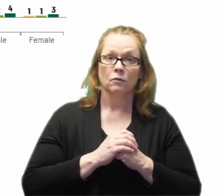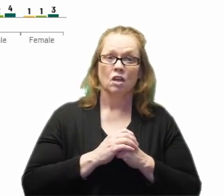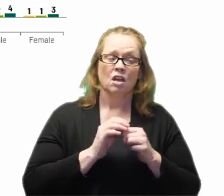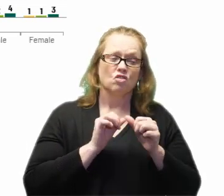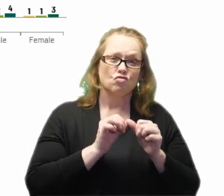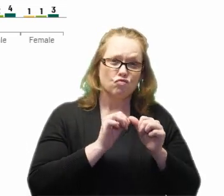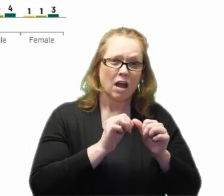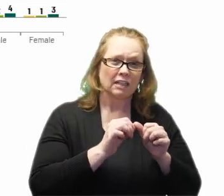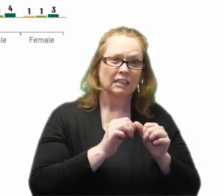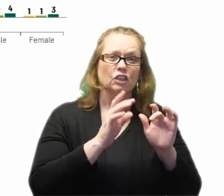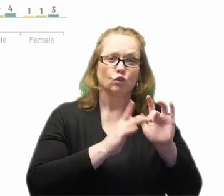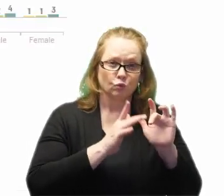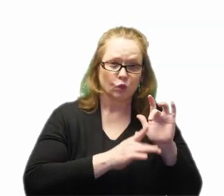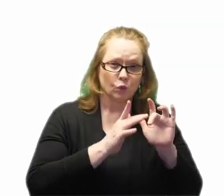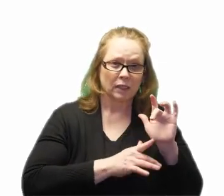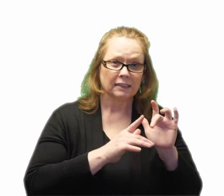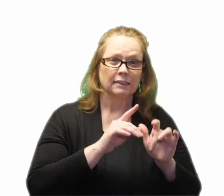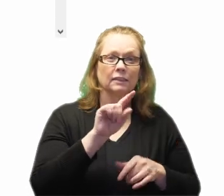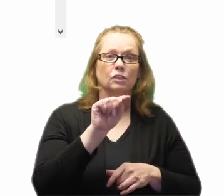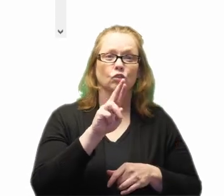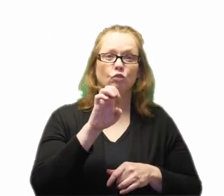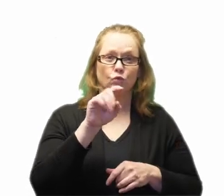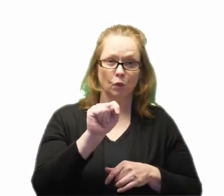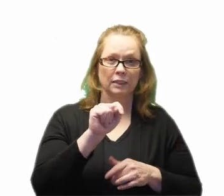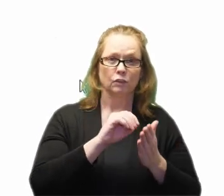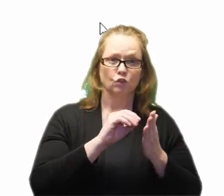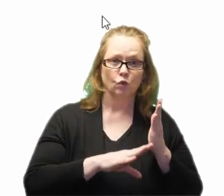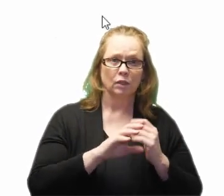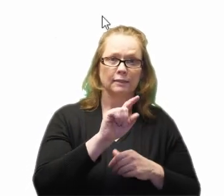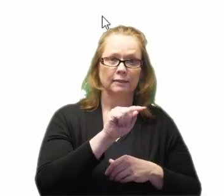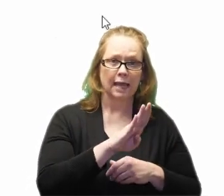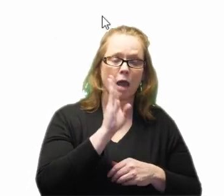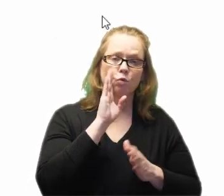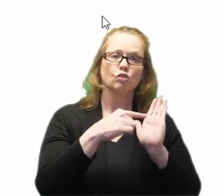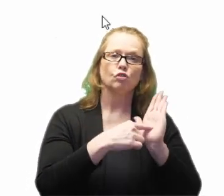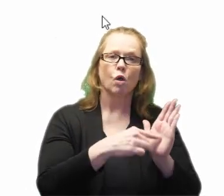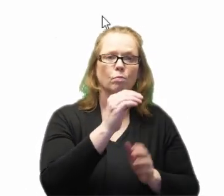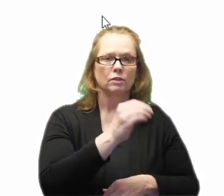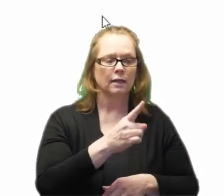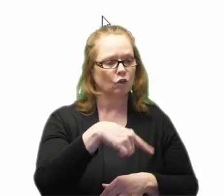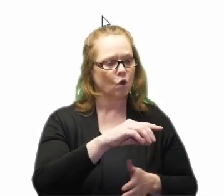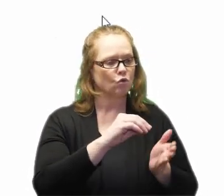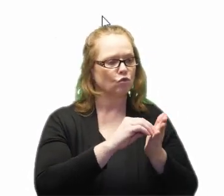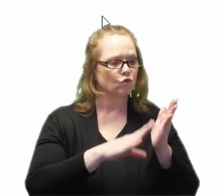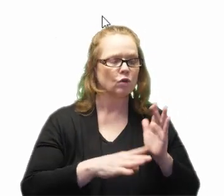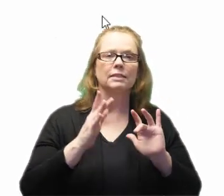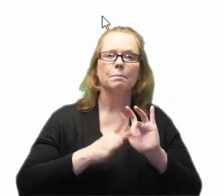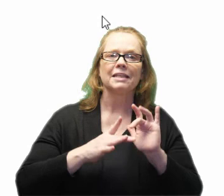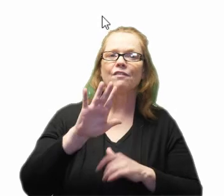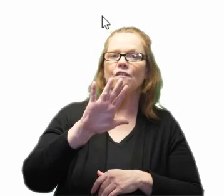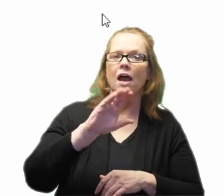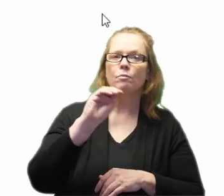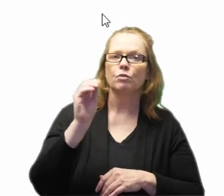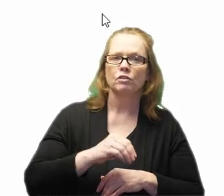The Chronically Truant Students tab shows you the percentage of students who missed 5% of